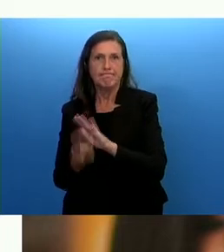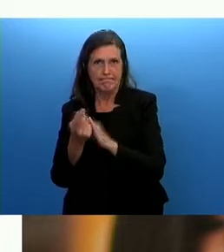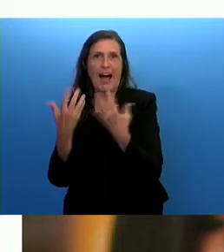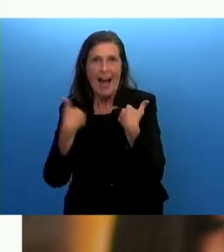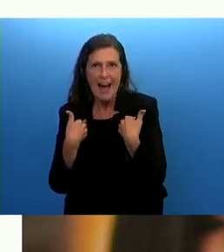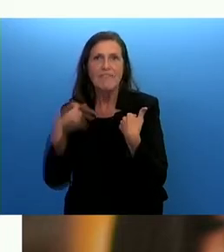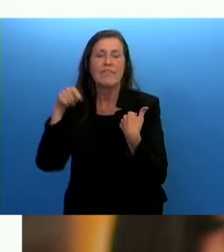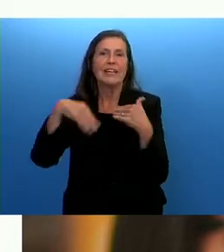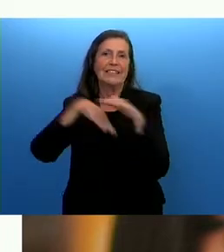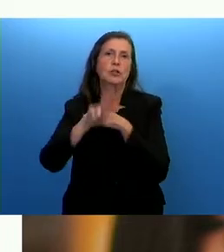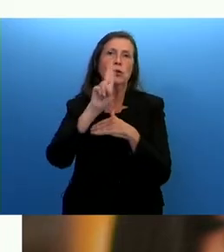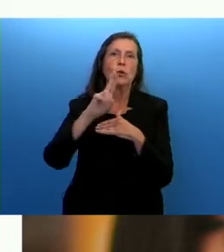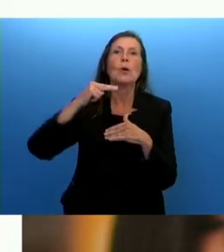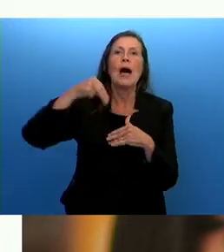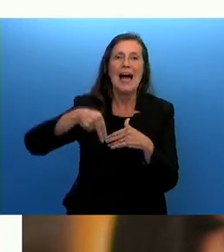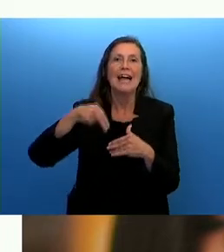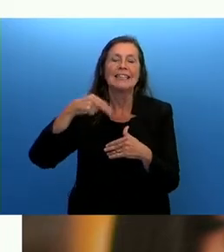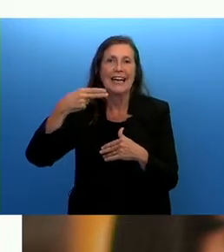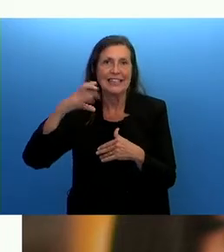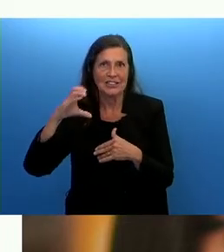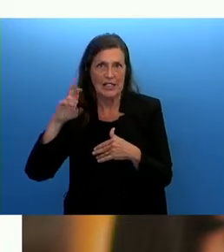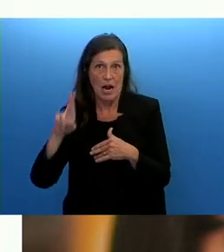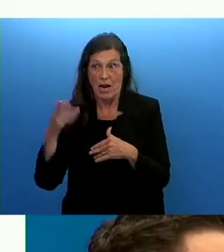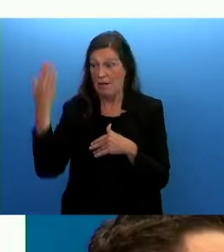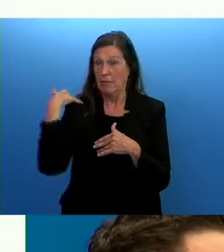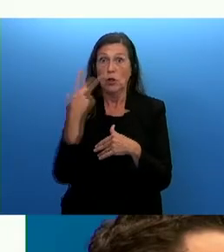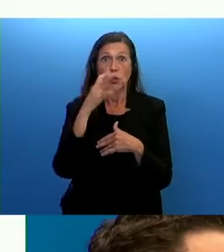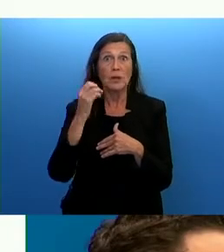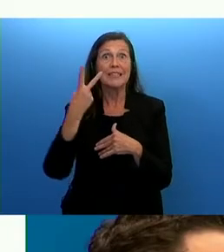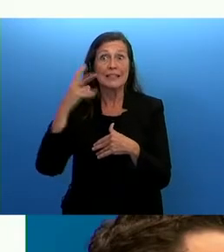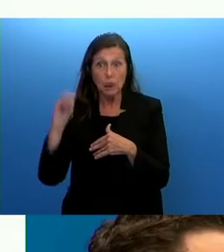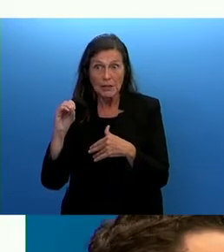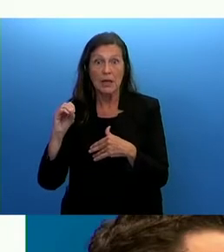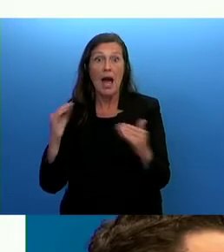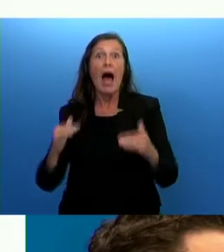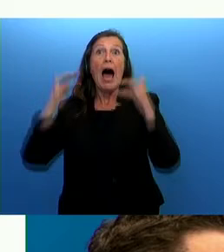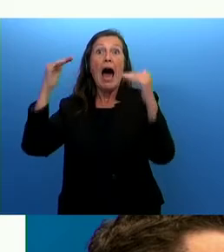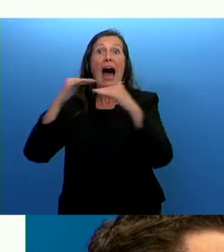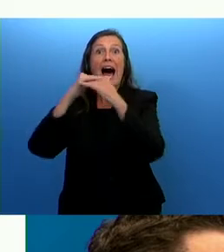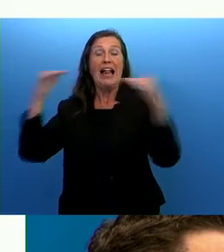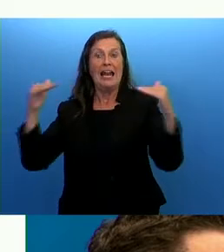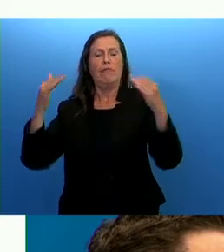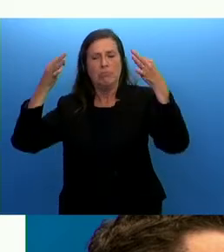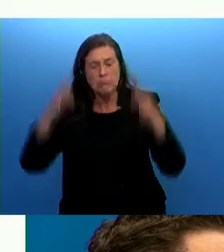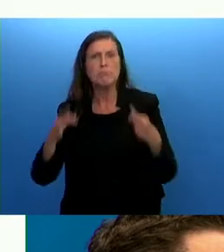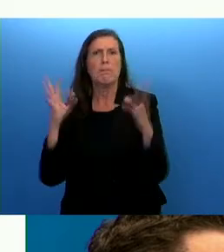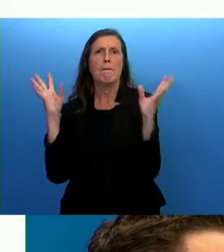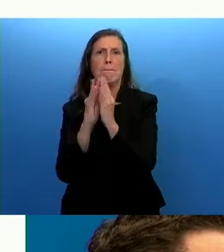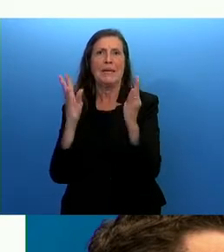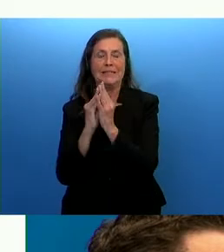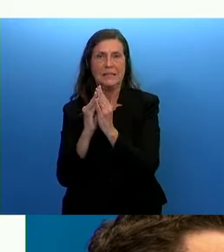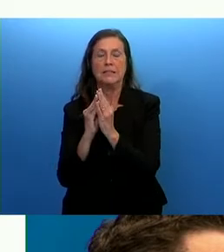Commissioner's Dialogue in 2020 and the High-Level Officials Meeting for Refugees and Displaced People in